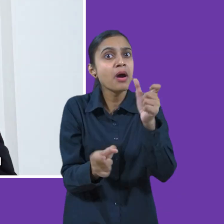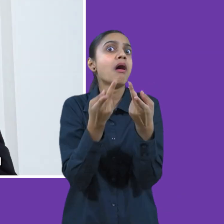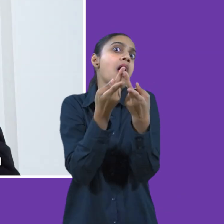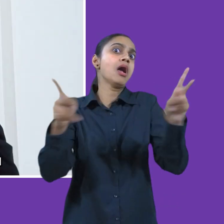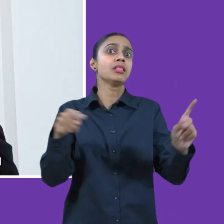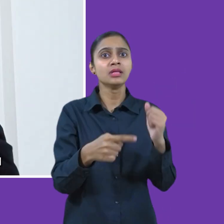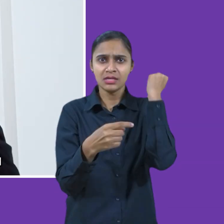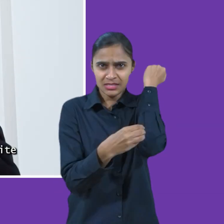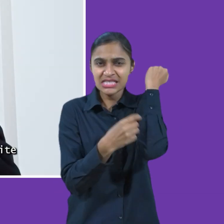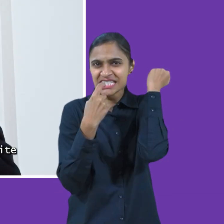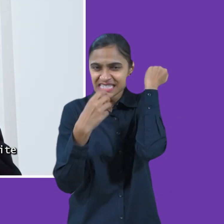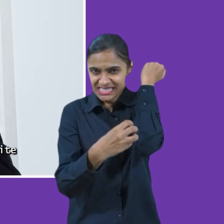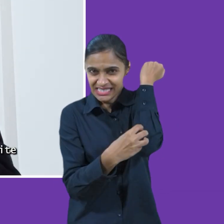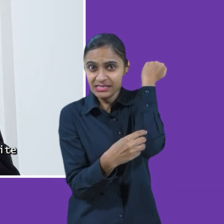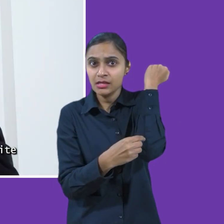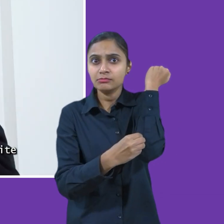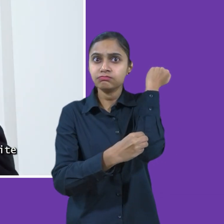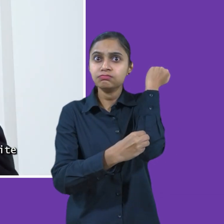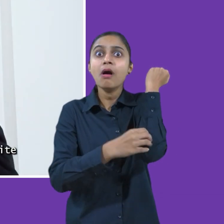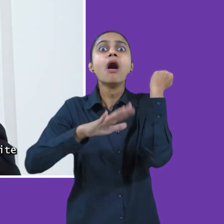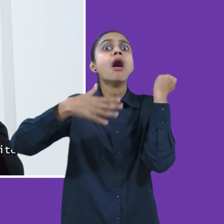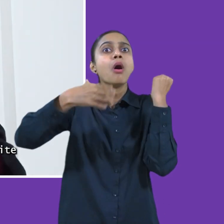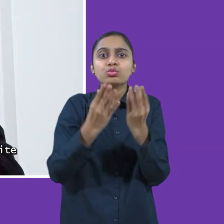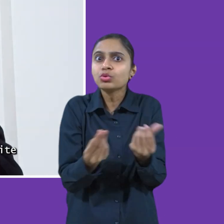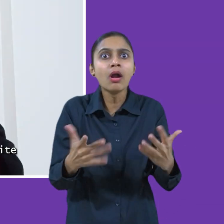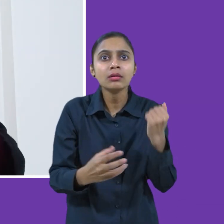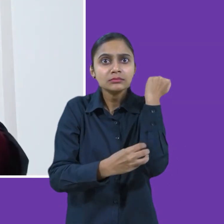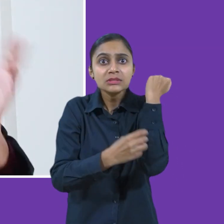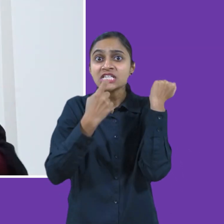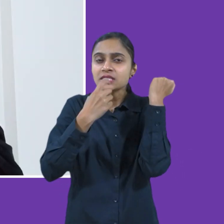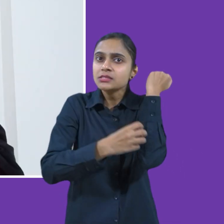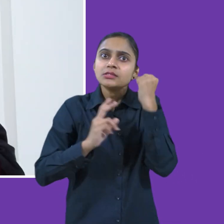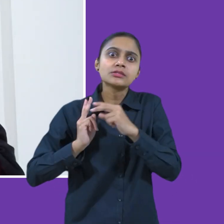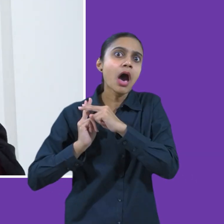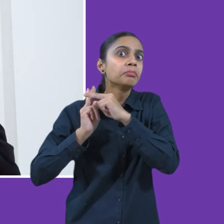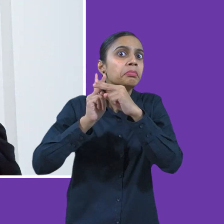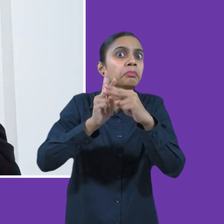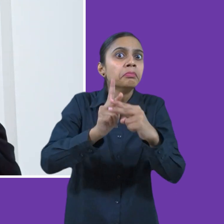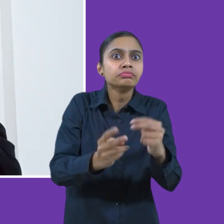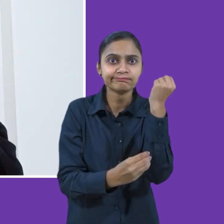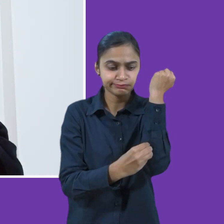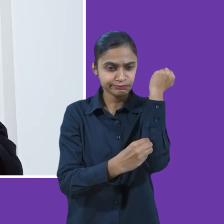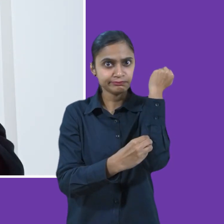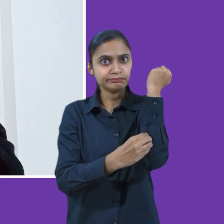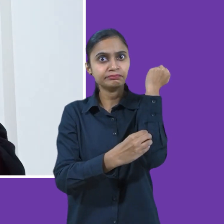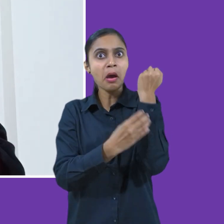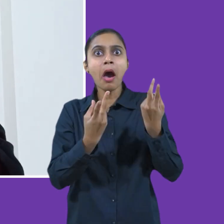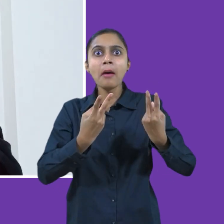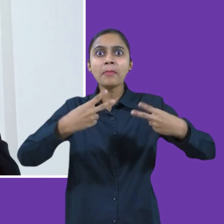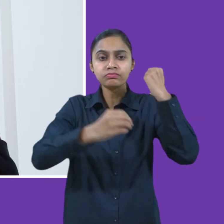cut or a wound may turn into a white patch, and that white patch starts spreading. So it's like leukoderma,